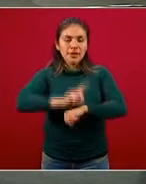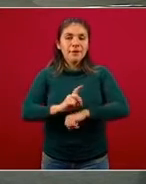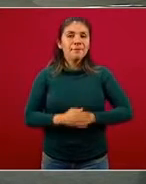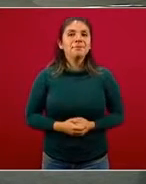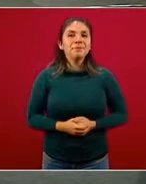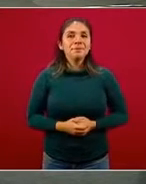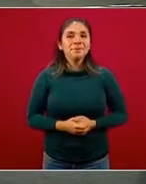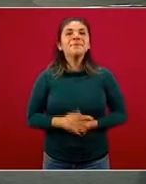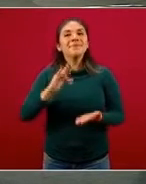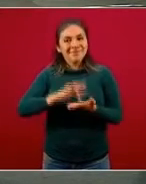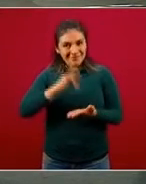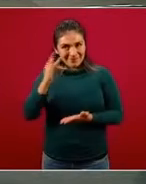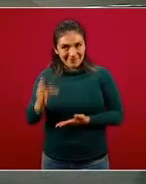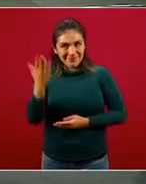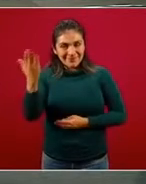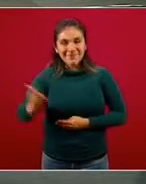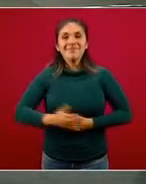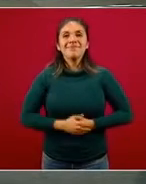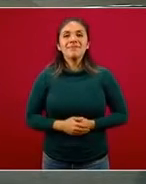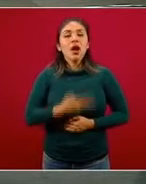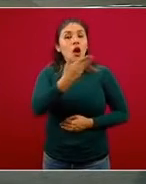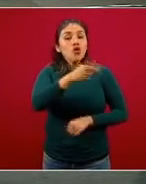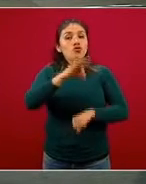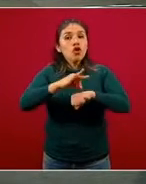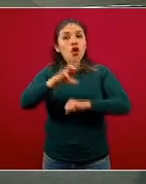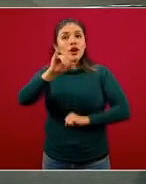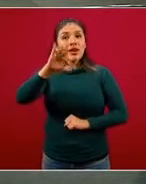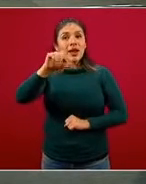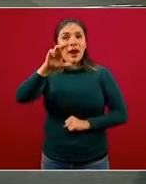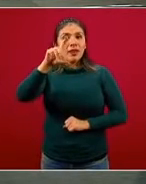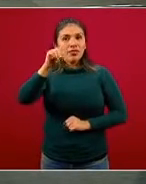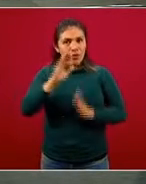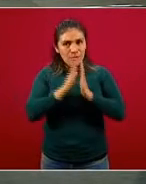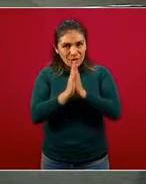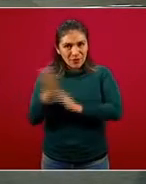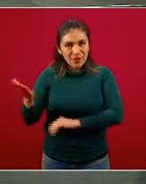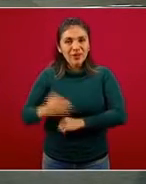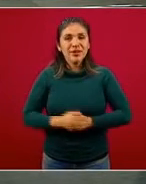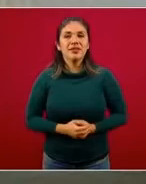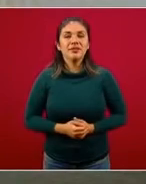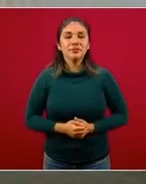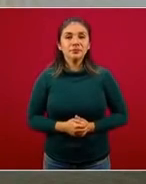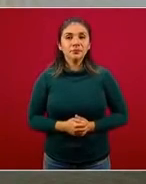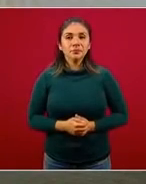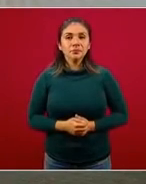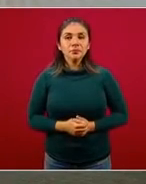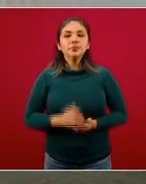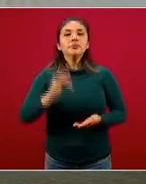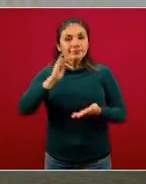the information up to now. And that is my presentation for today. Thank you.